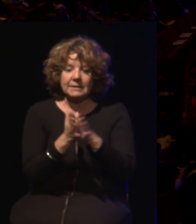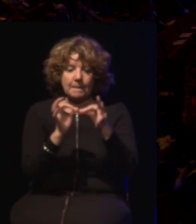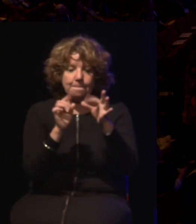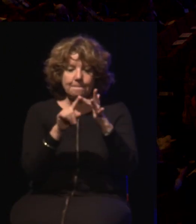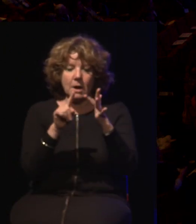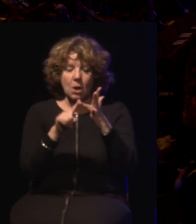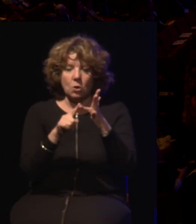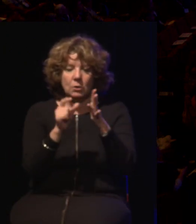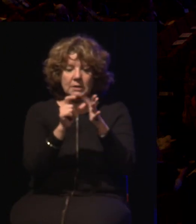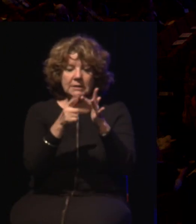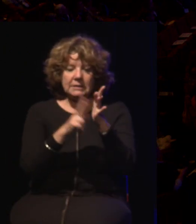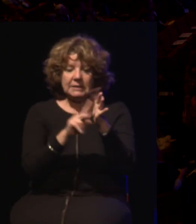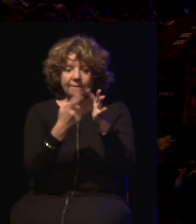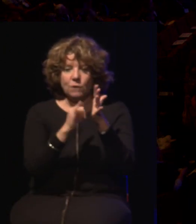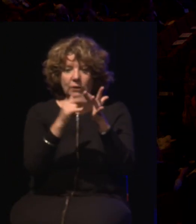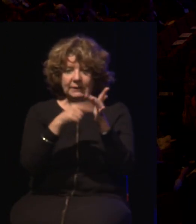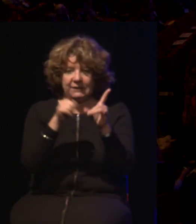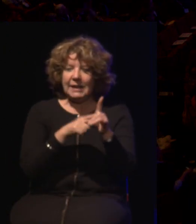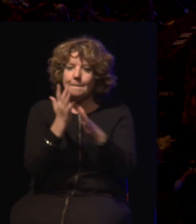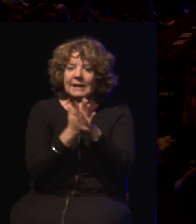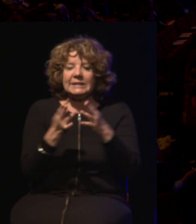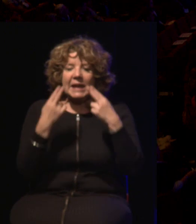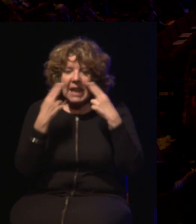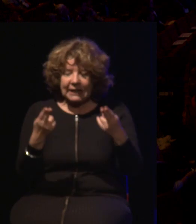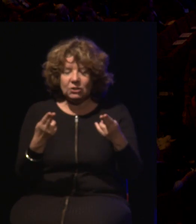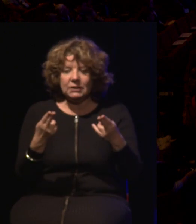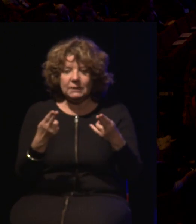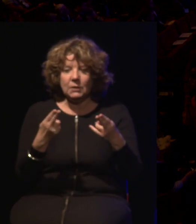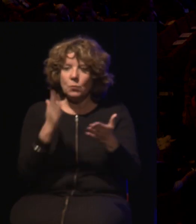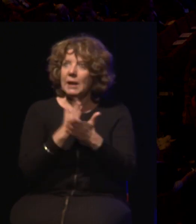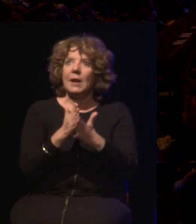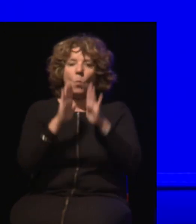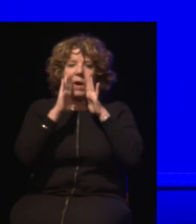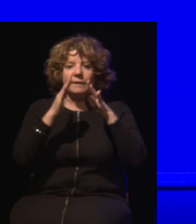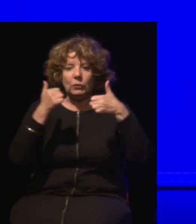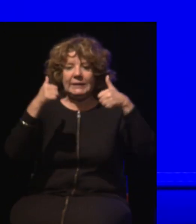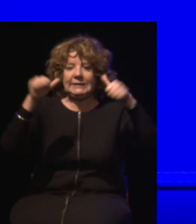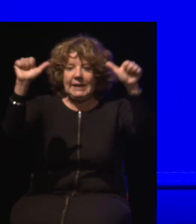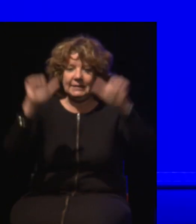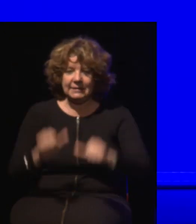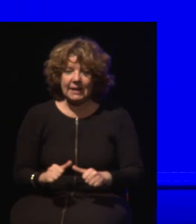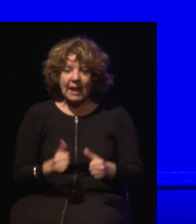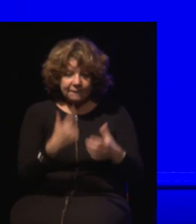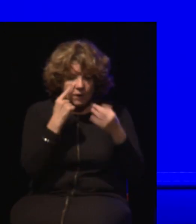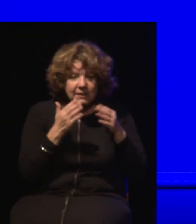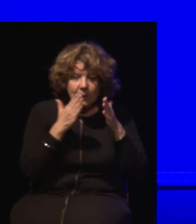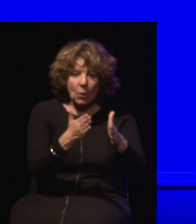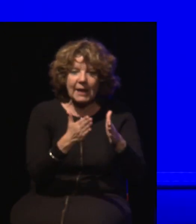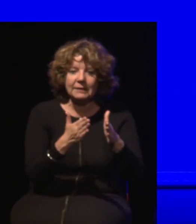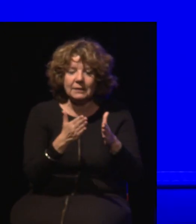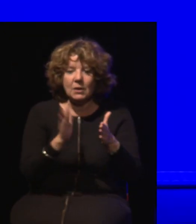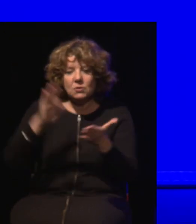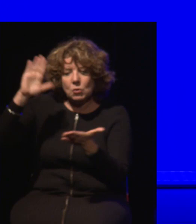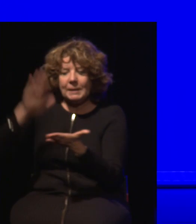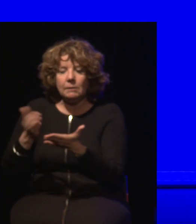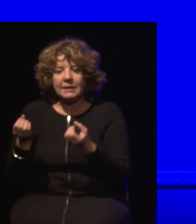biodiversity, which I think of as nature's spectacular success at finding ways of minimising